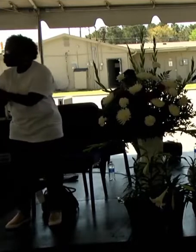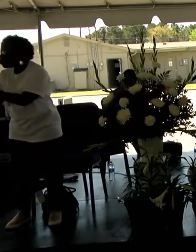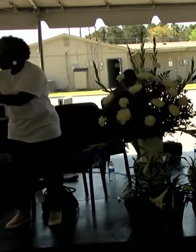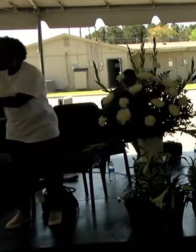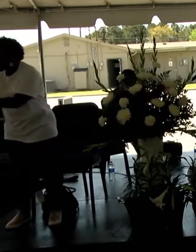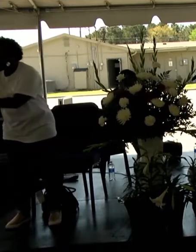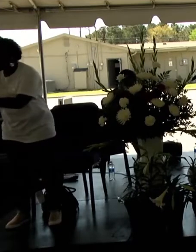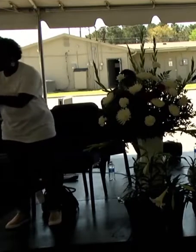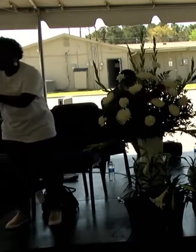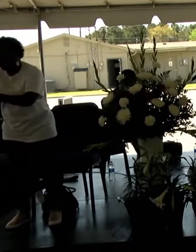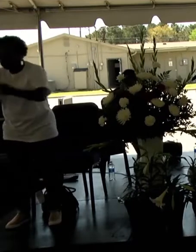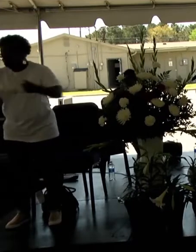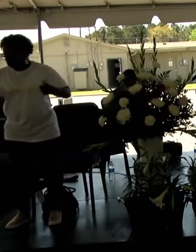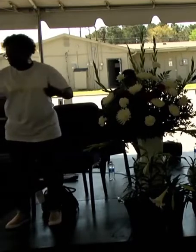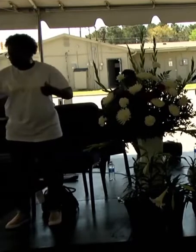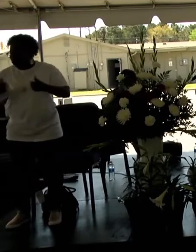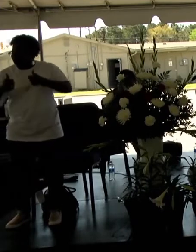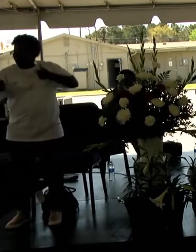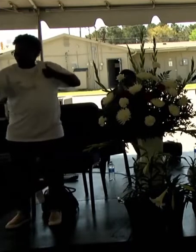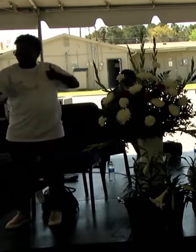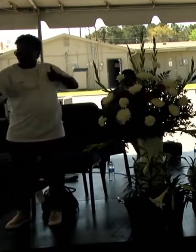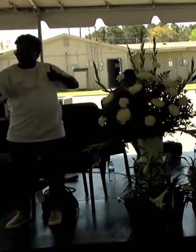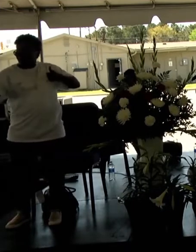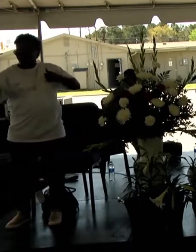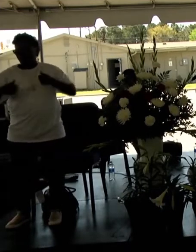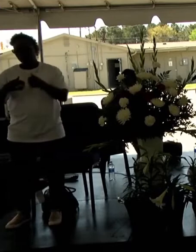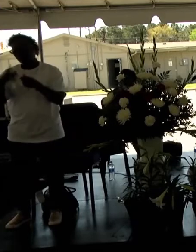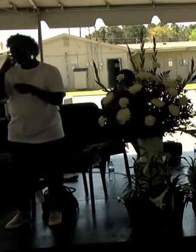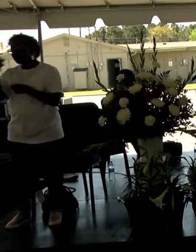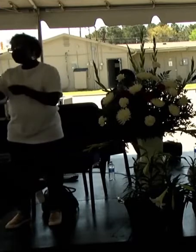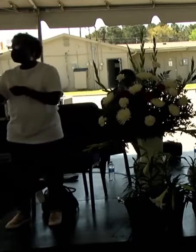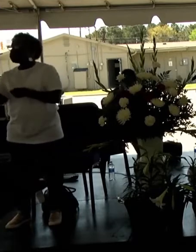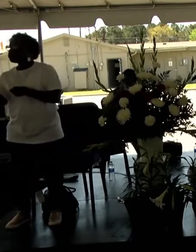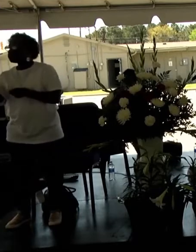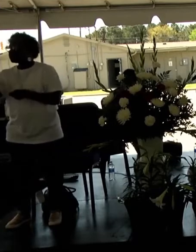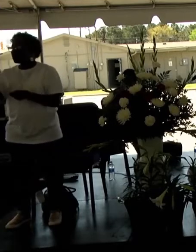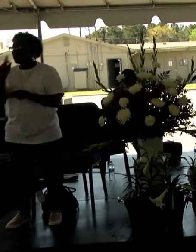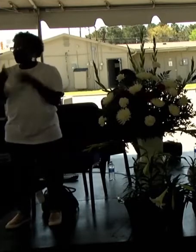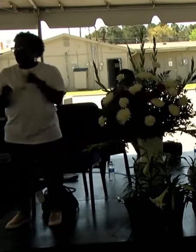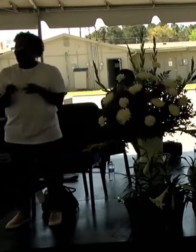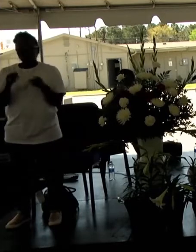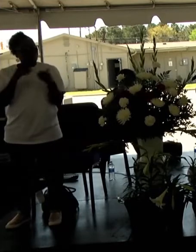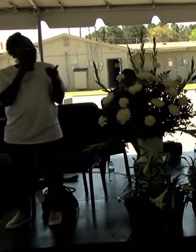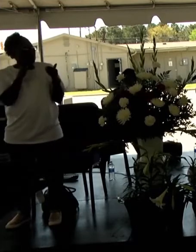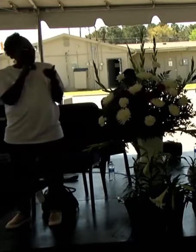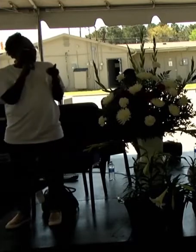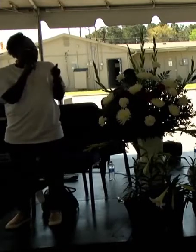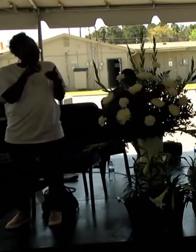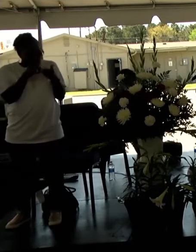want a social distance. And the problem is you're insecure because you always need people around you.